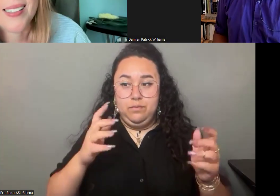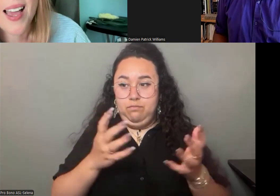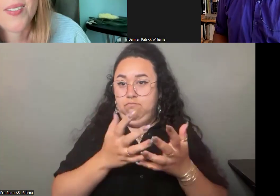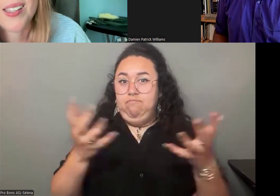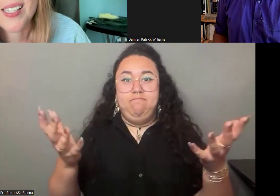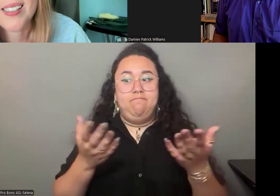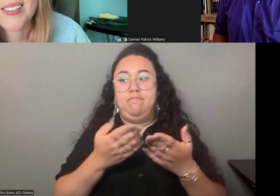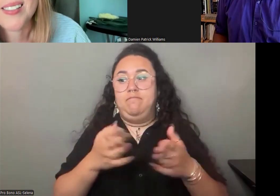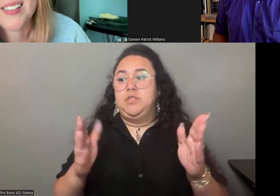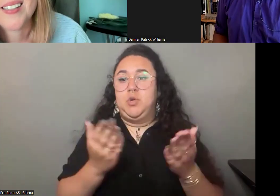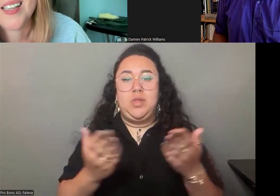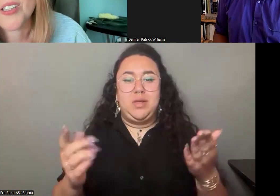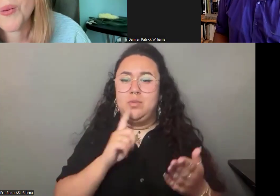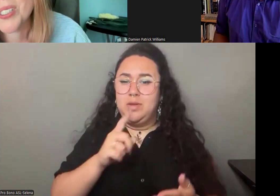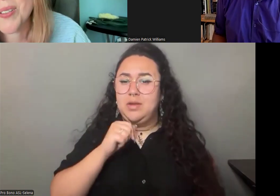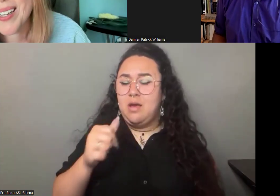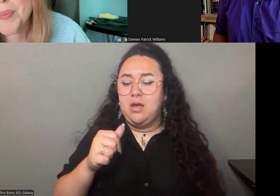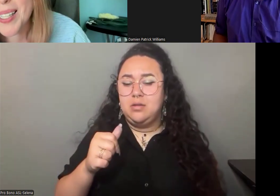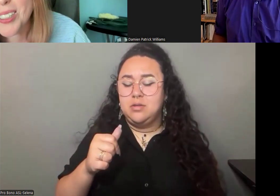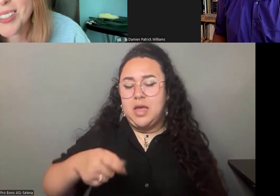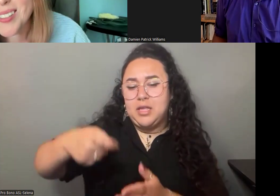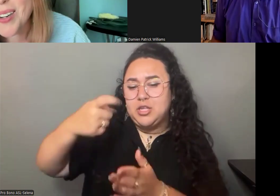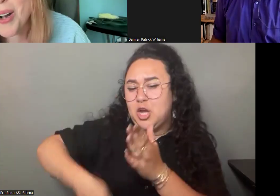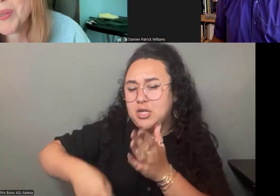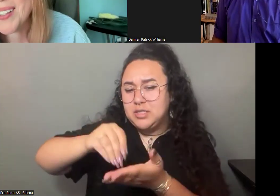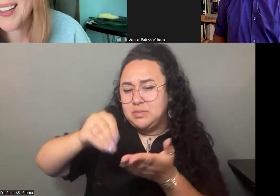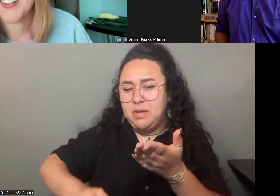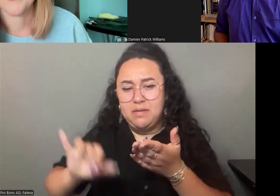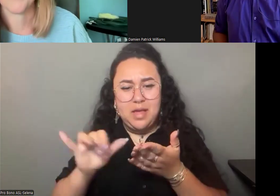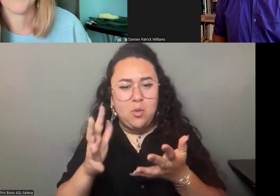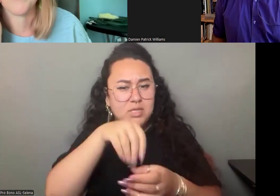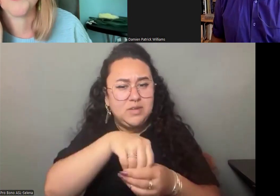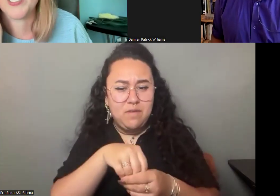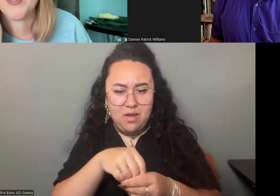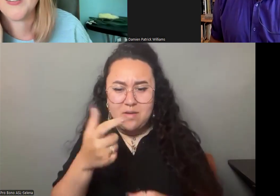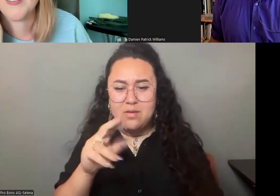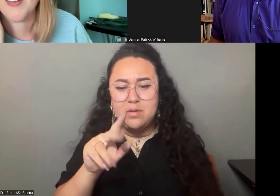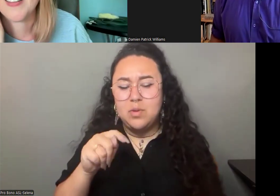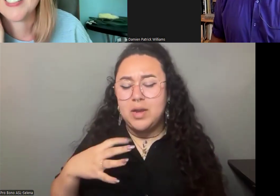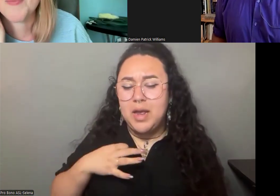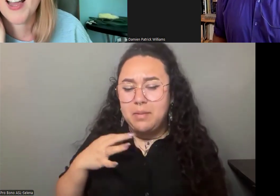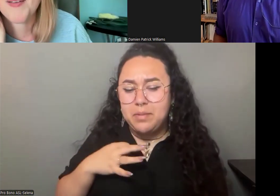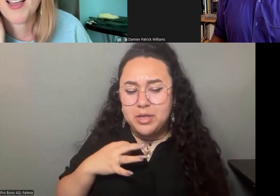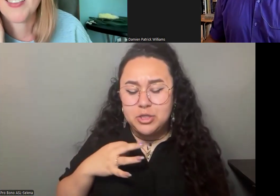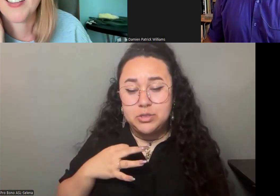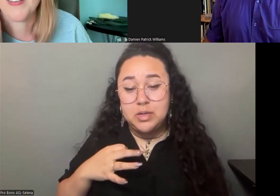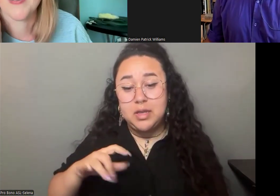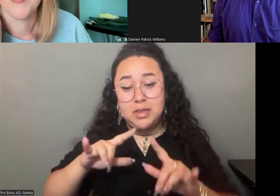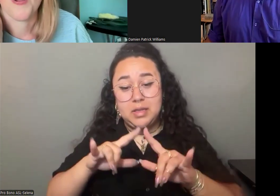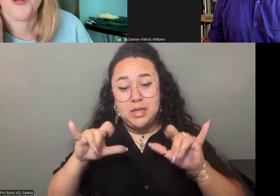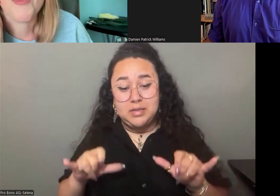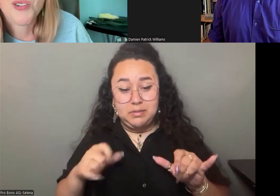costly as a lot of the things that go into grant applications. I don't know how to put that. Like we, at the same time, I